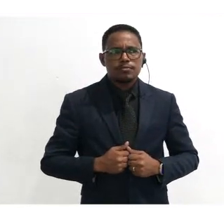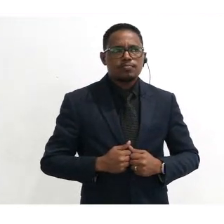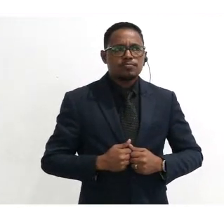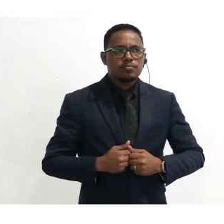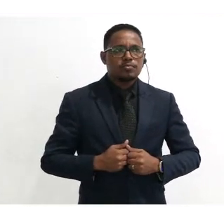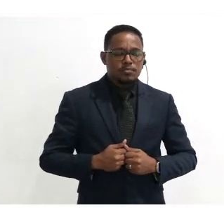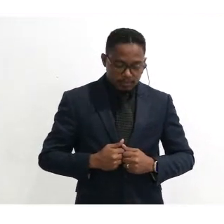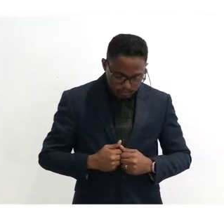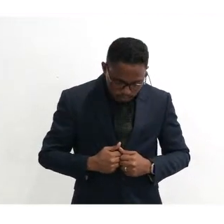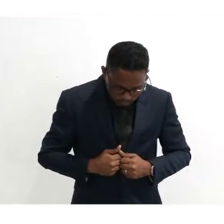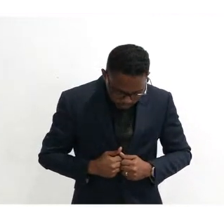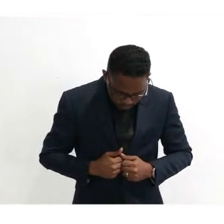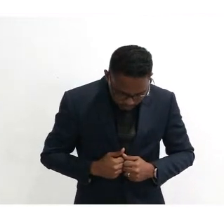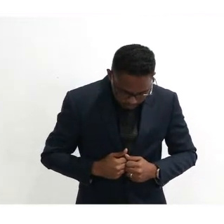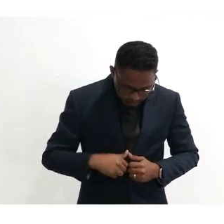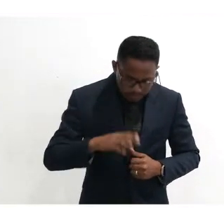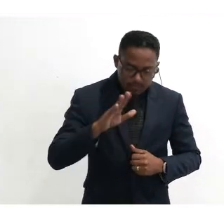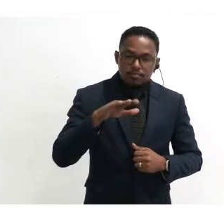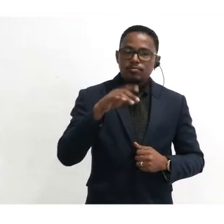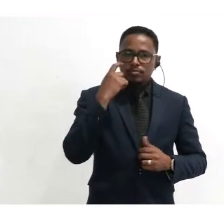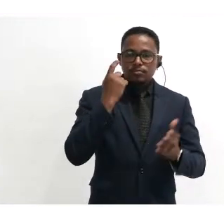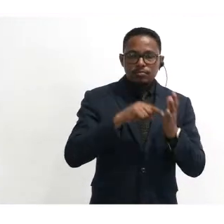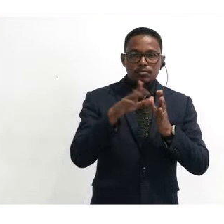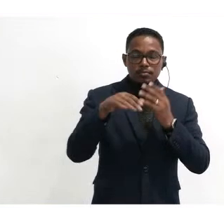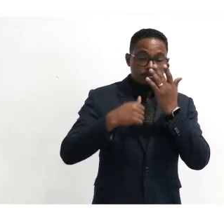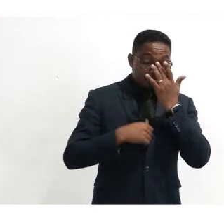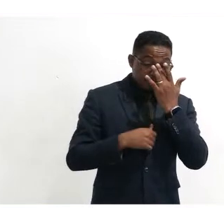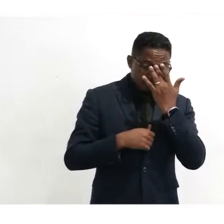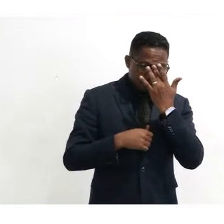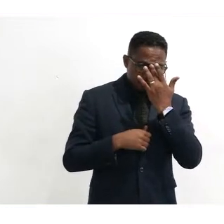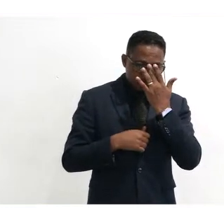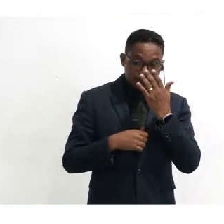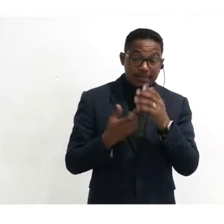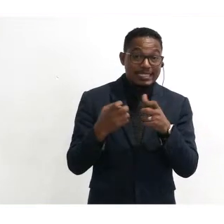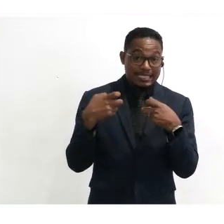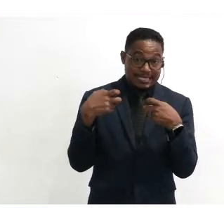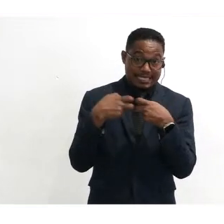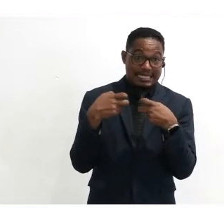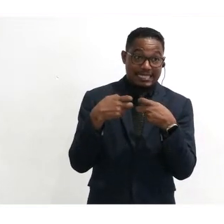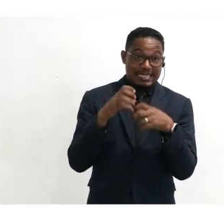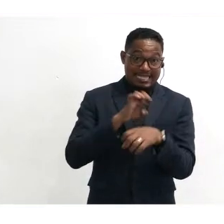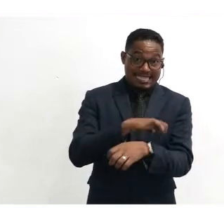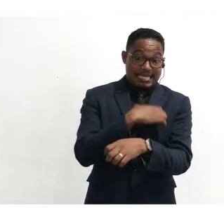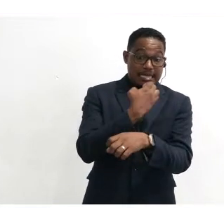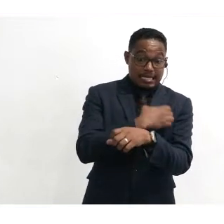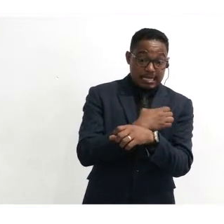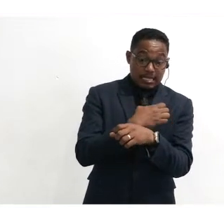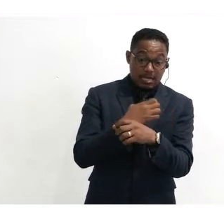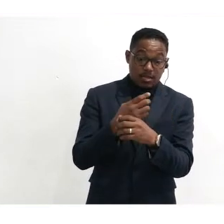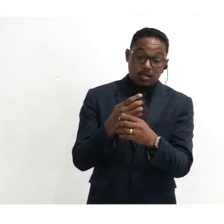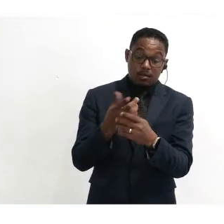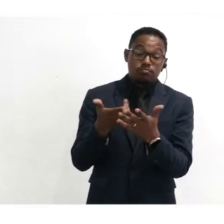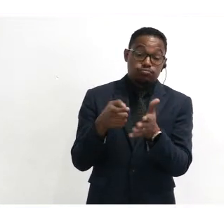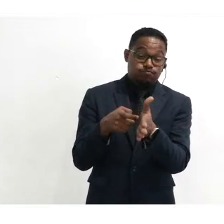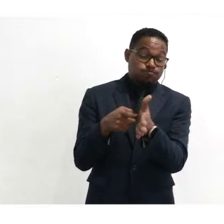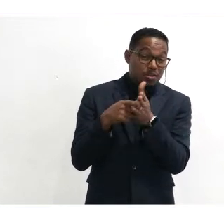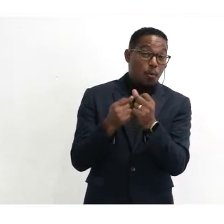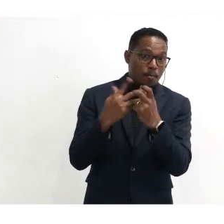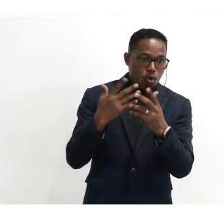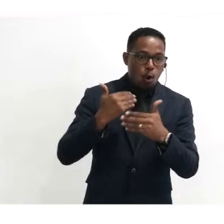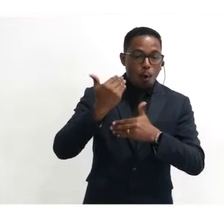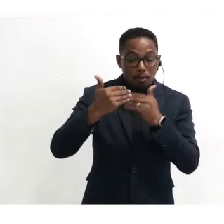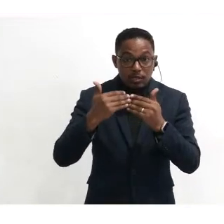So if it's a high-powered device, which I think you're maybe referring to, or an advanced process device,